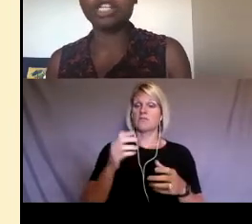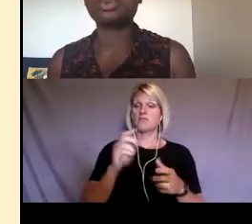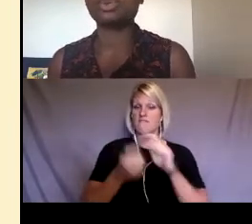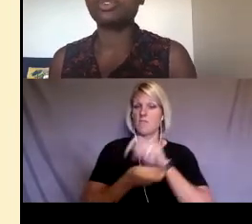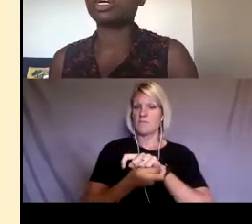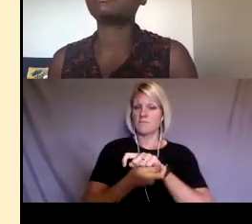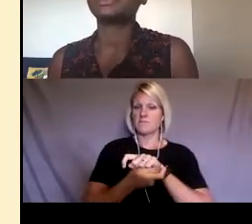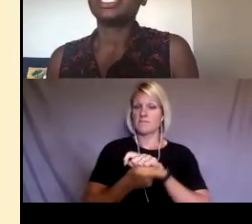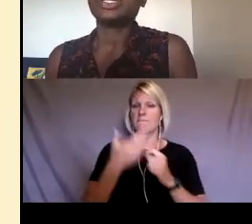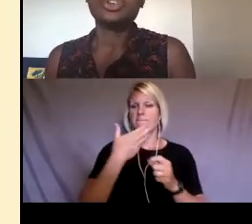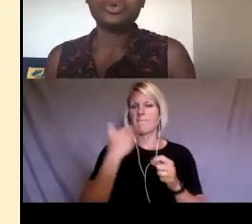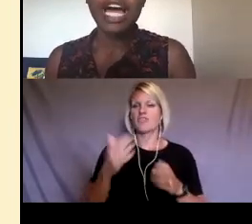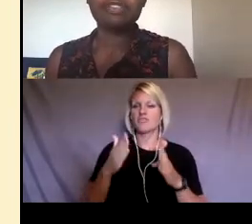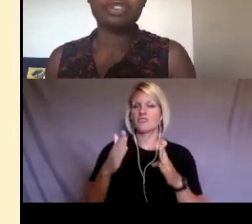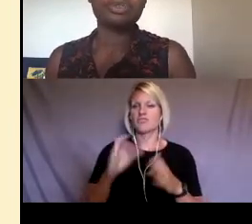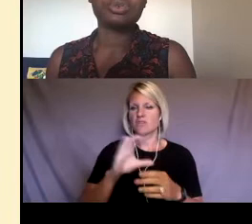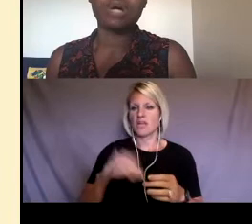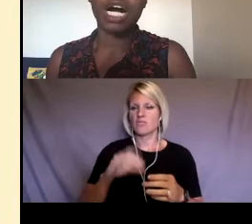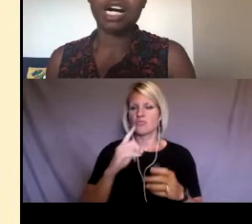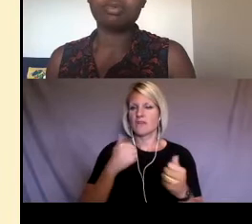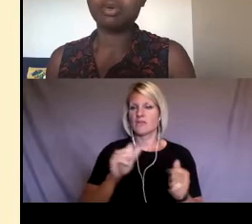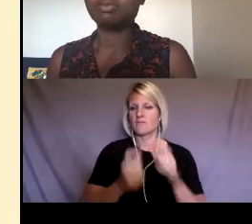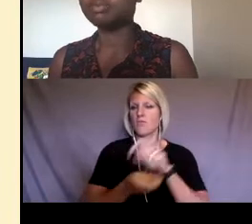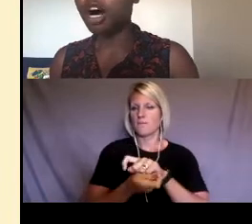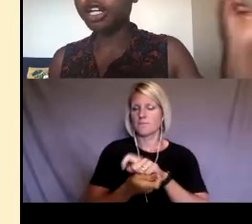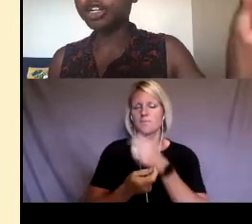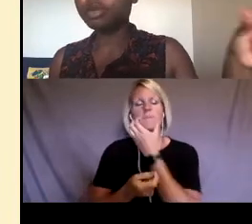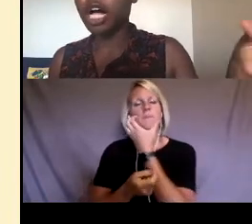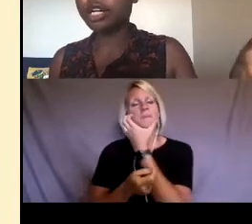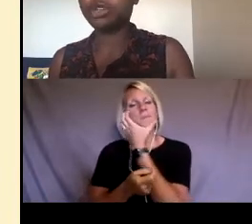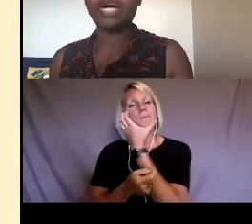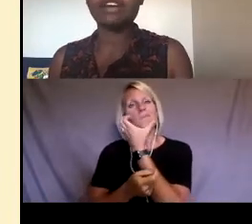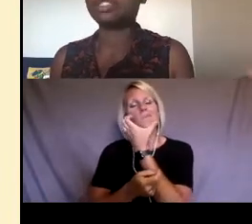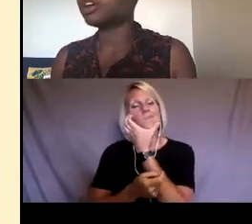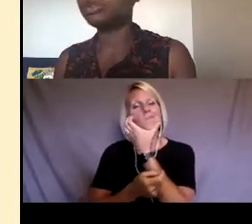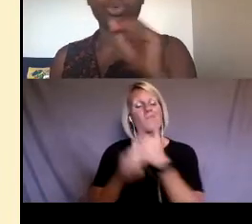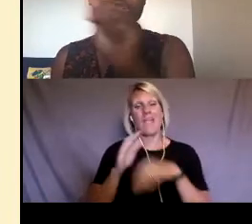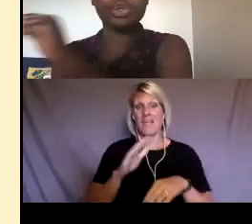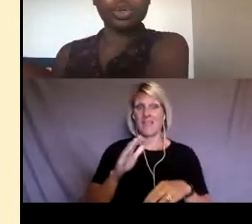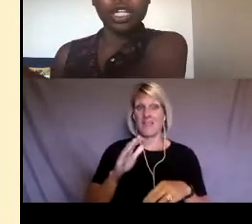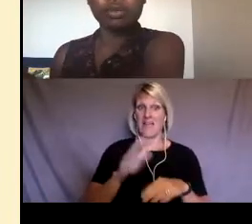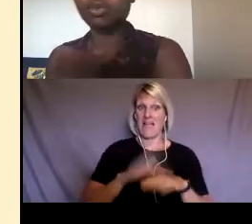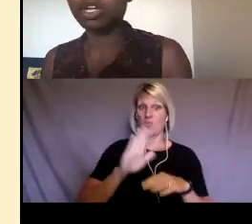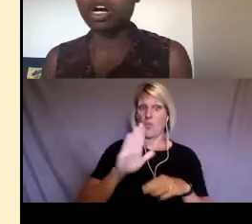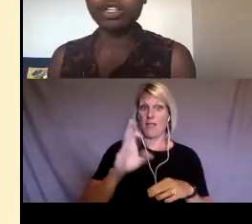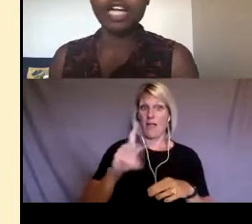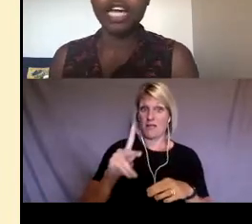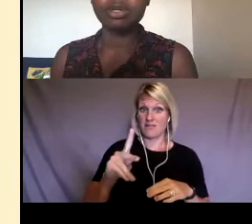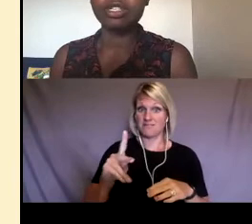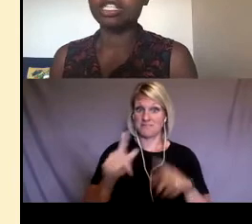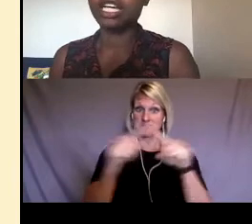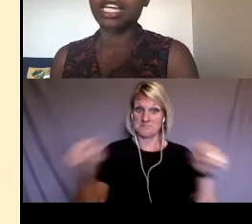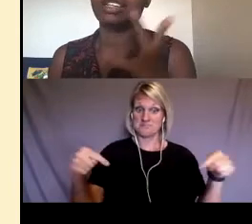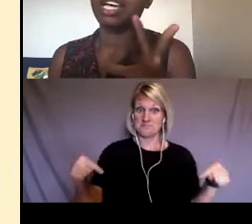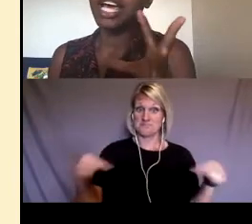is working to reform. You have to, on your block, you have to go door to door with all your